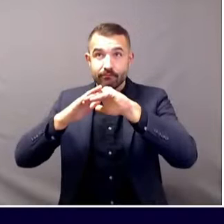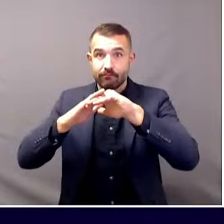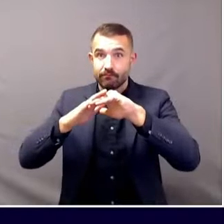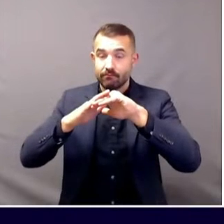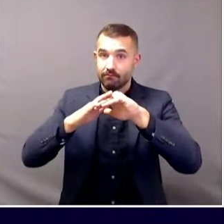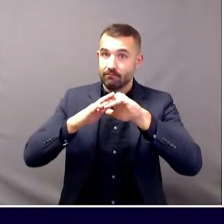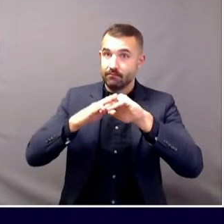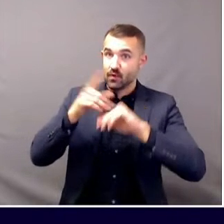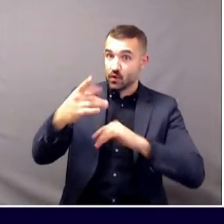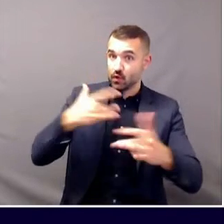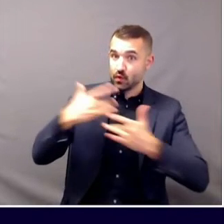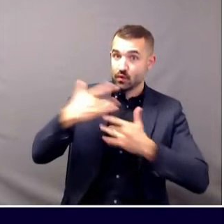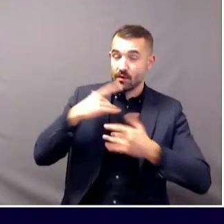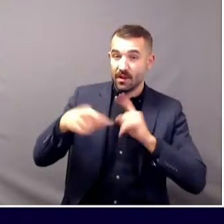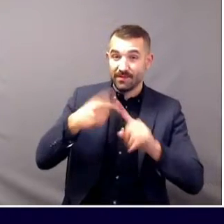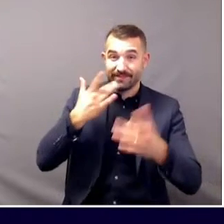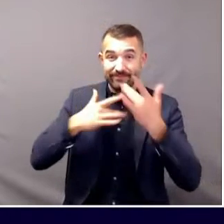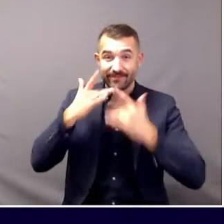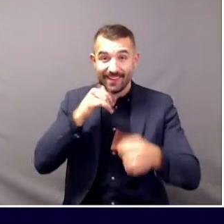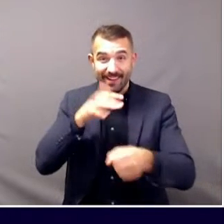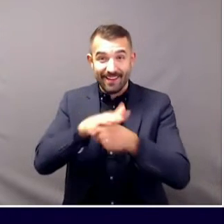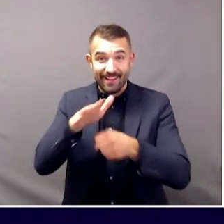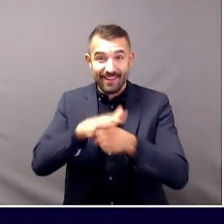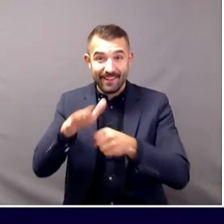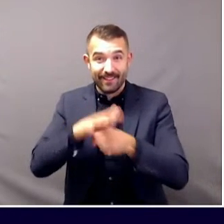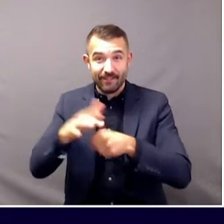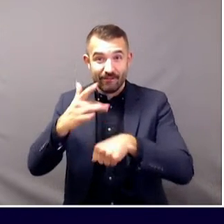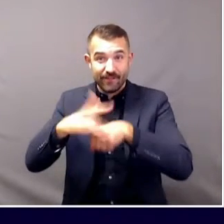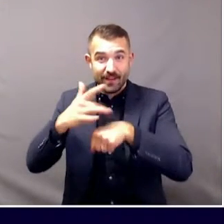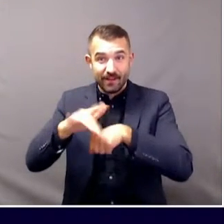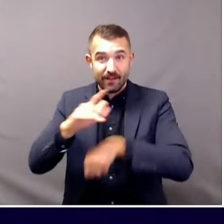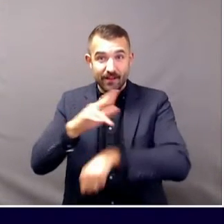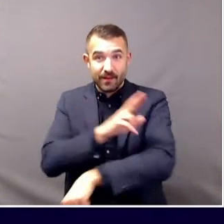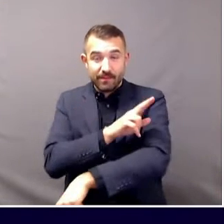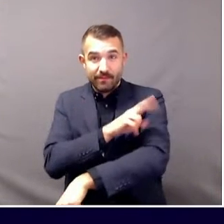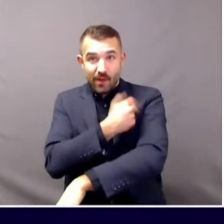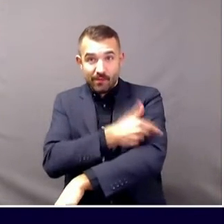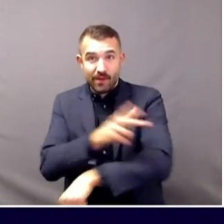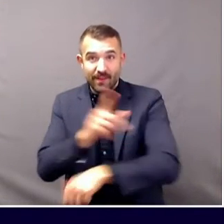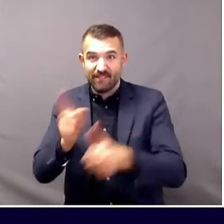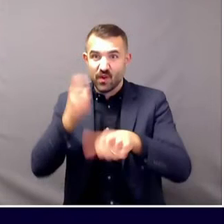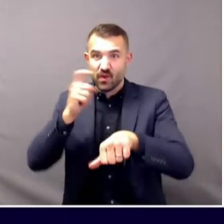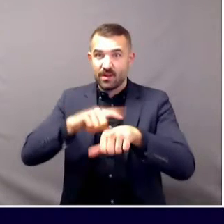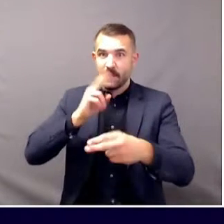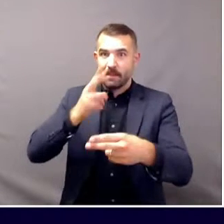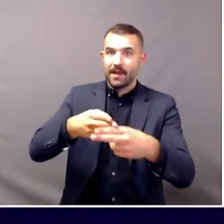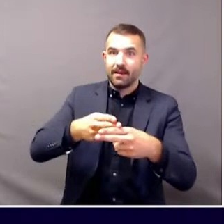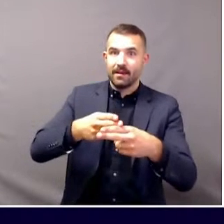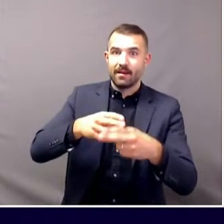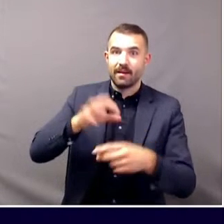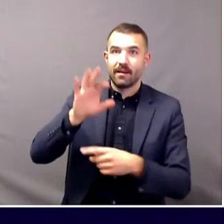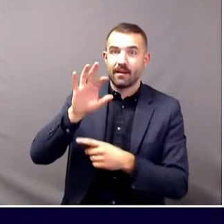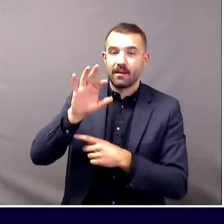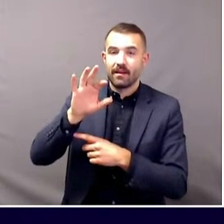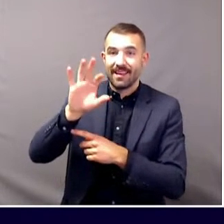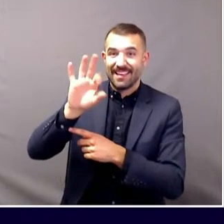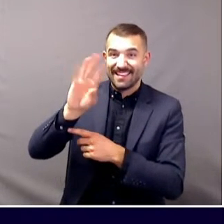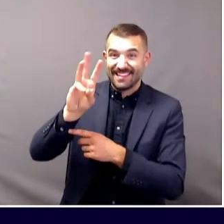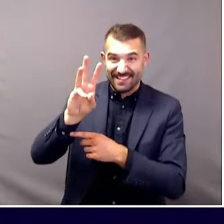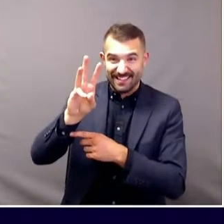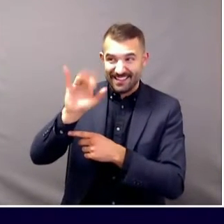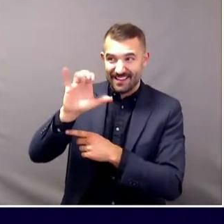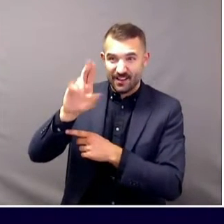point? And specifically, I know you mentioned the number of ICU beds that are left. Is that an area of concern as well? It's a